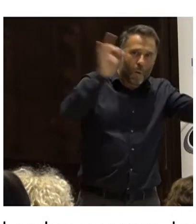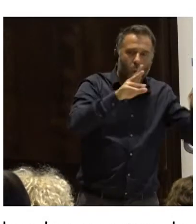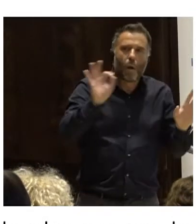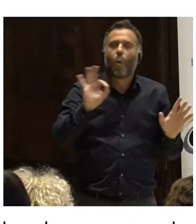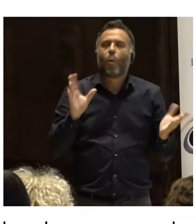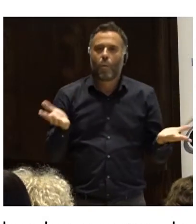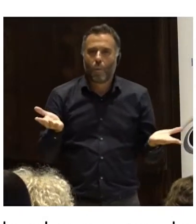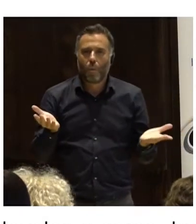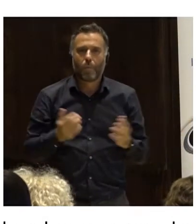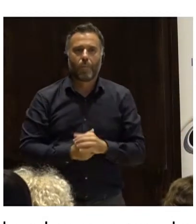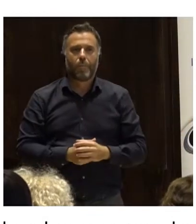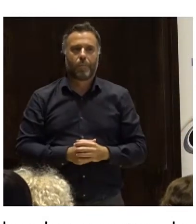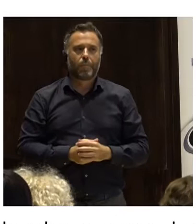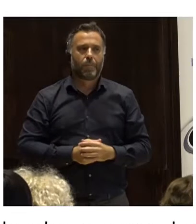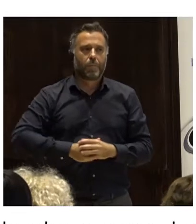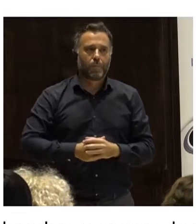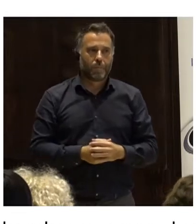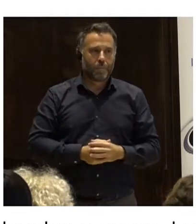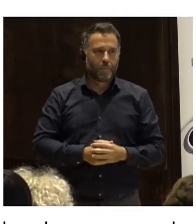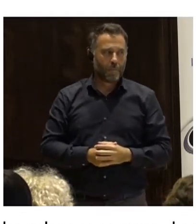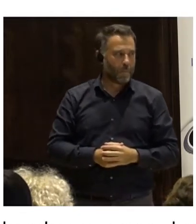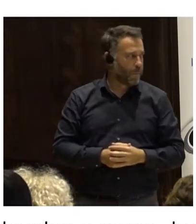We've started trying to look at those